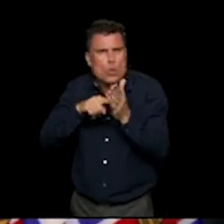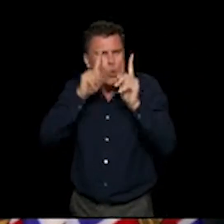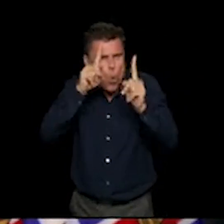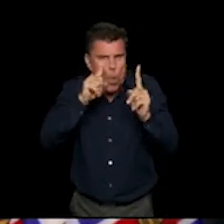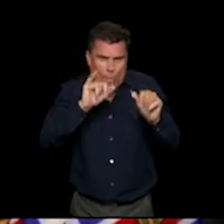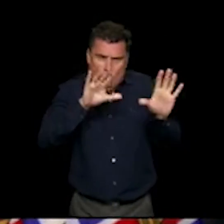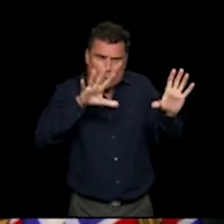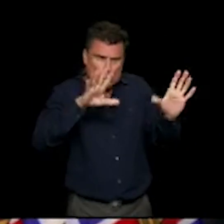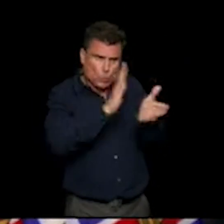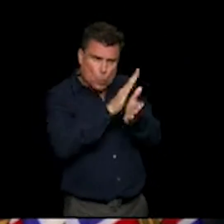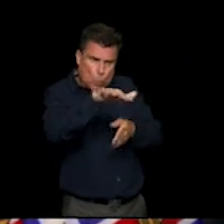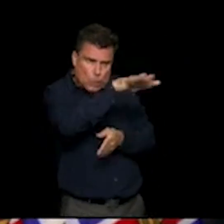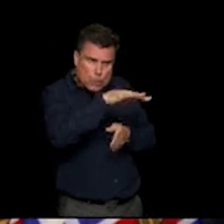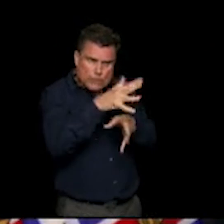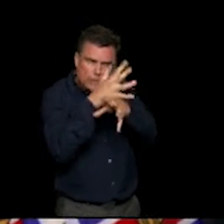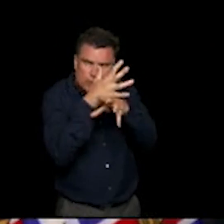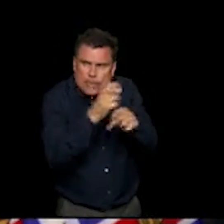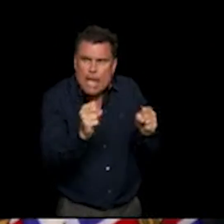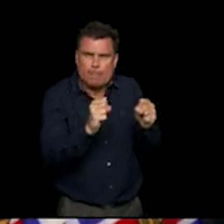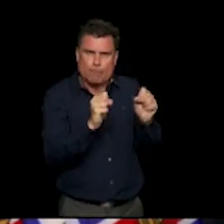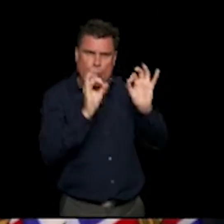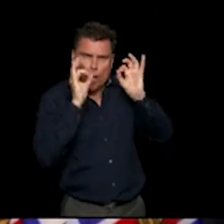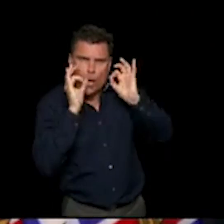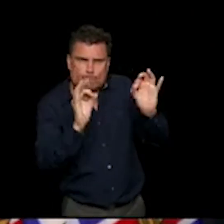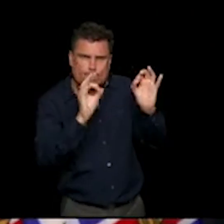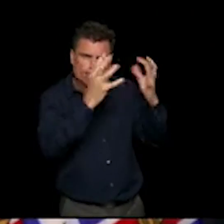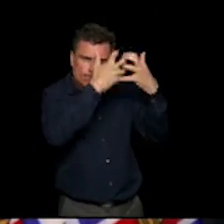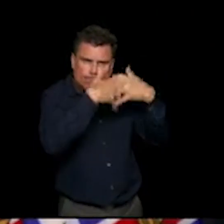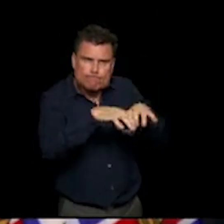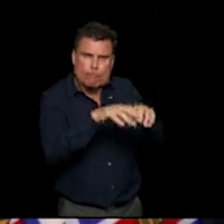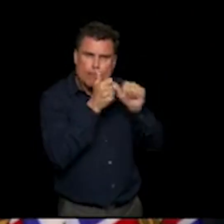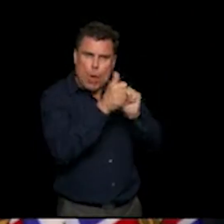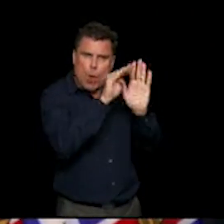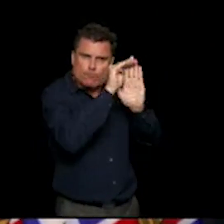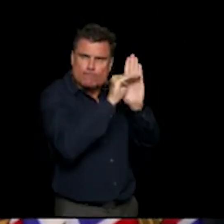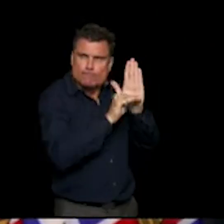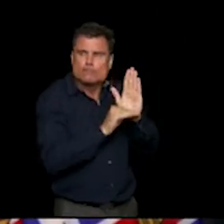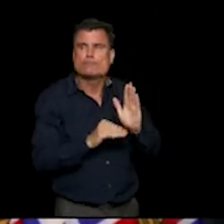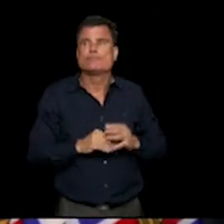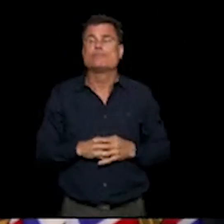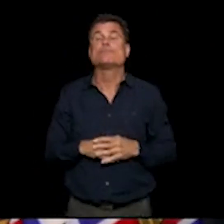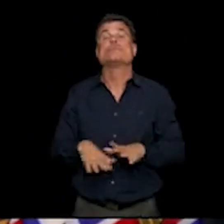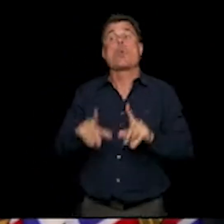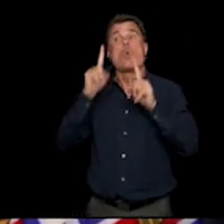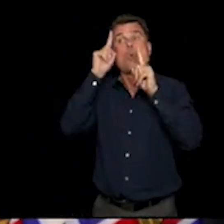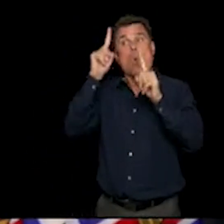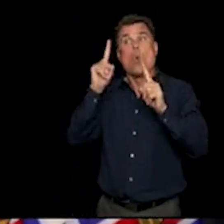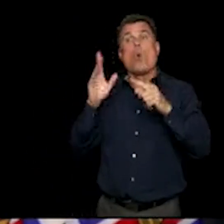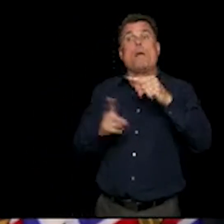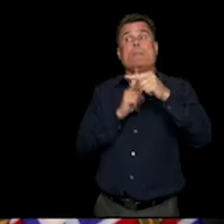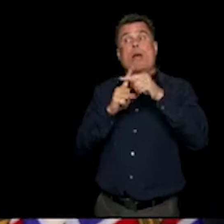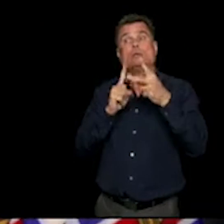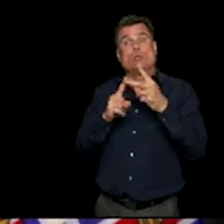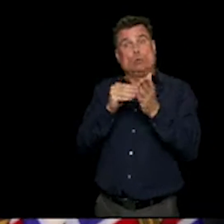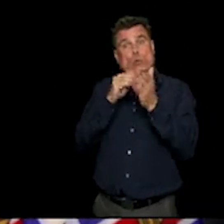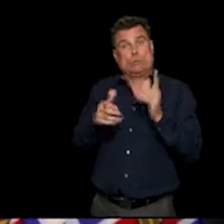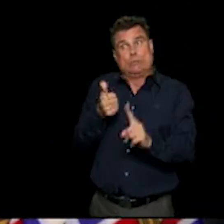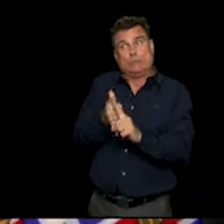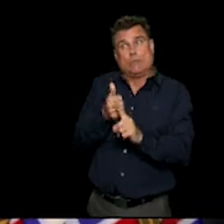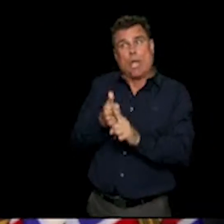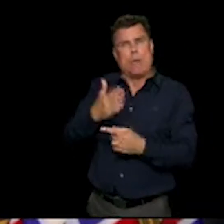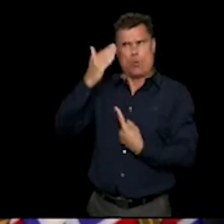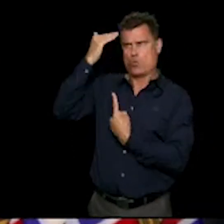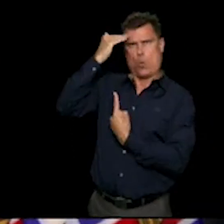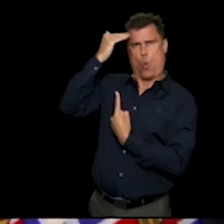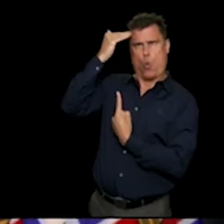different layers of protection. And then we will have that opportunity and the balance of the week to safely welcome back gradually students to have a